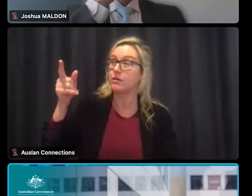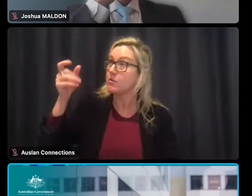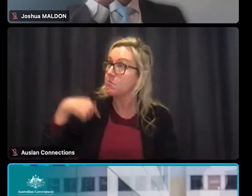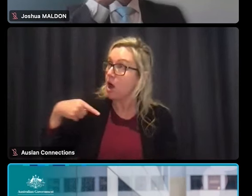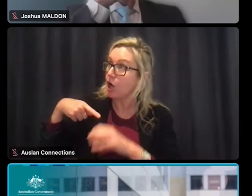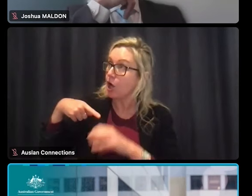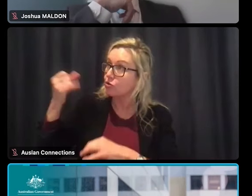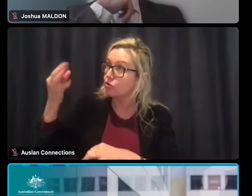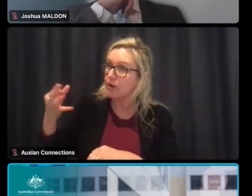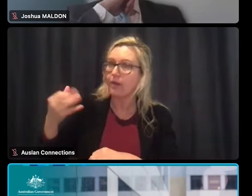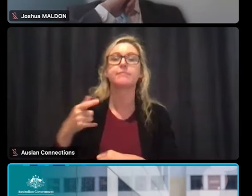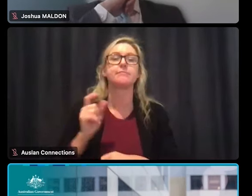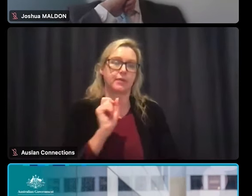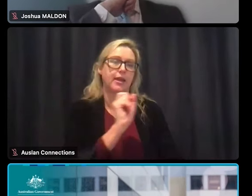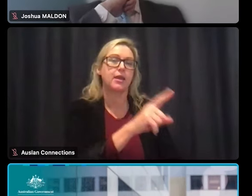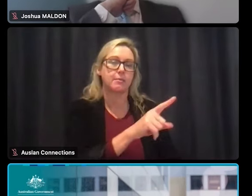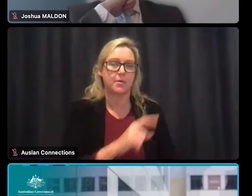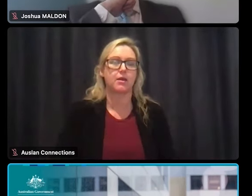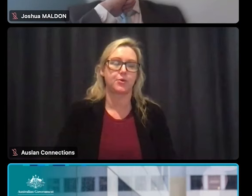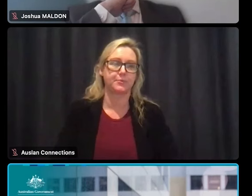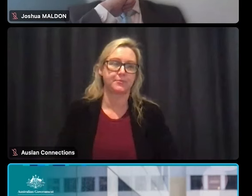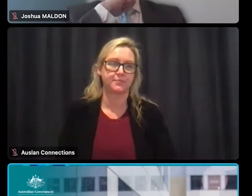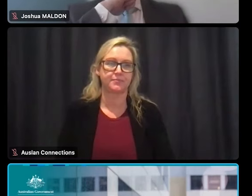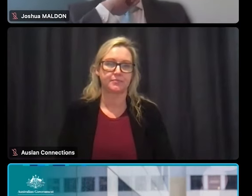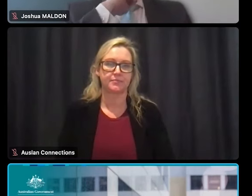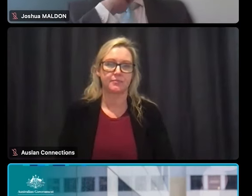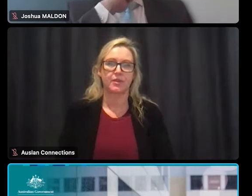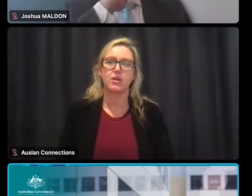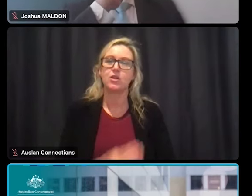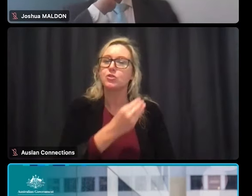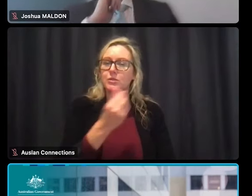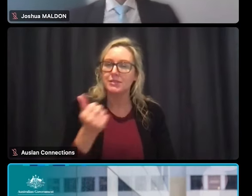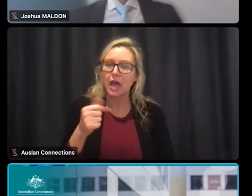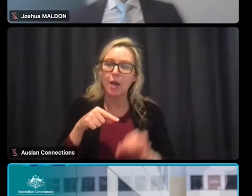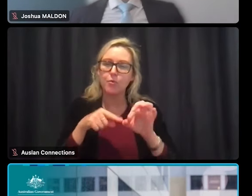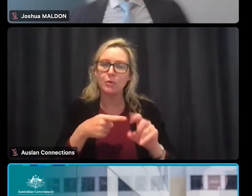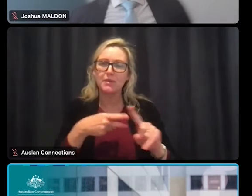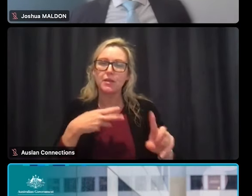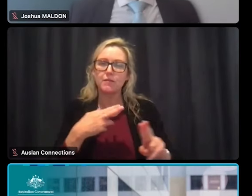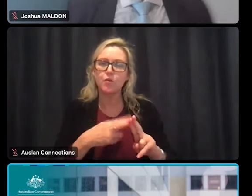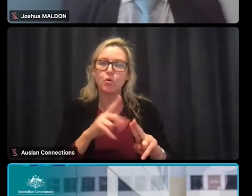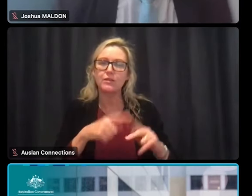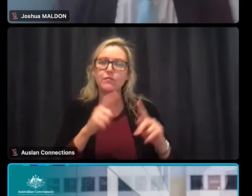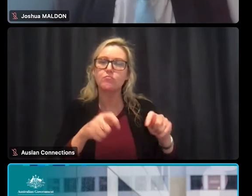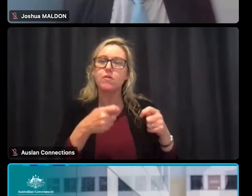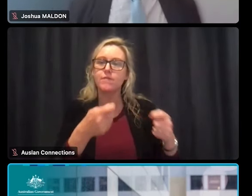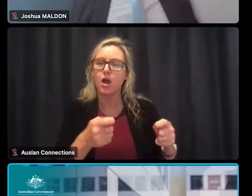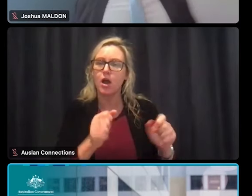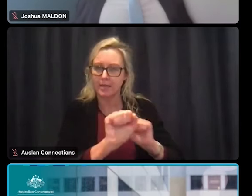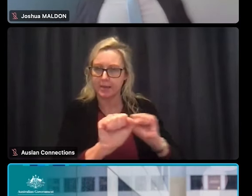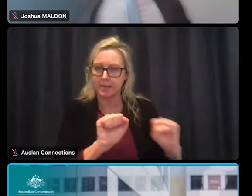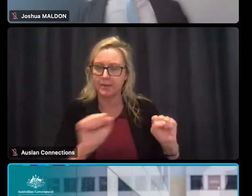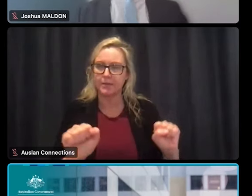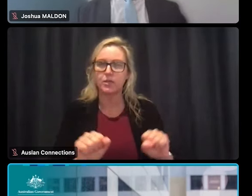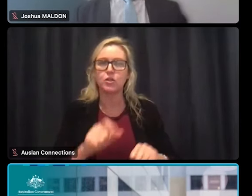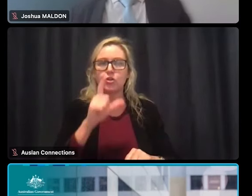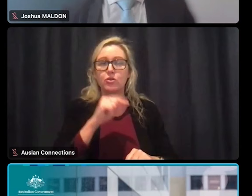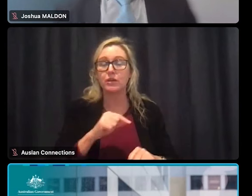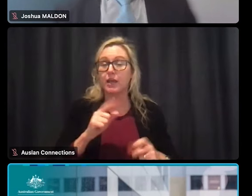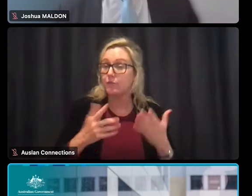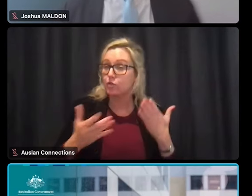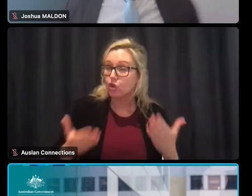now very specific to particular provider types. So again, use the help desk